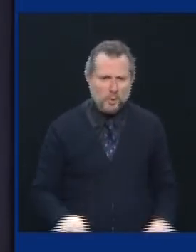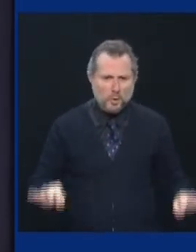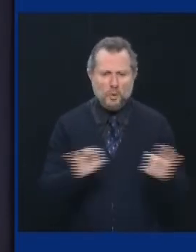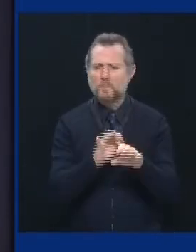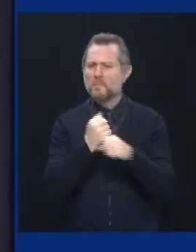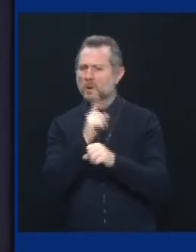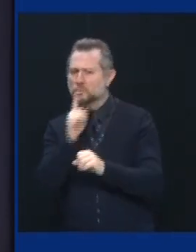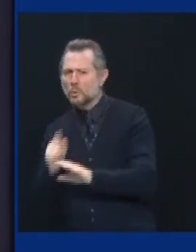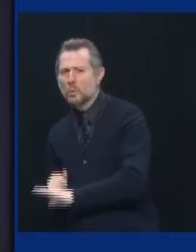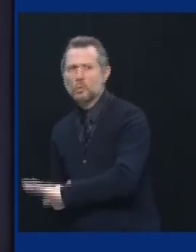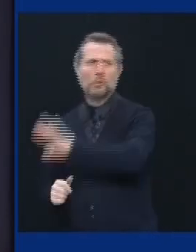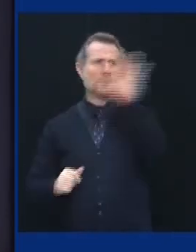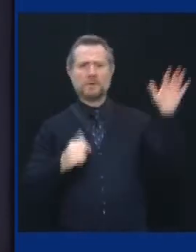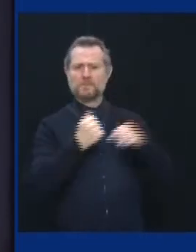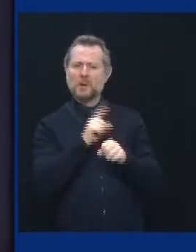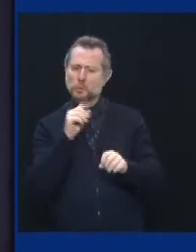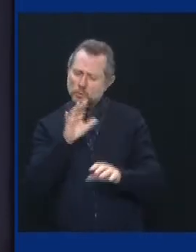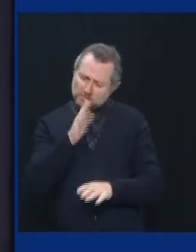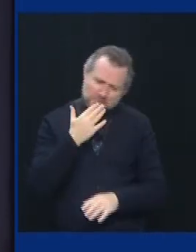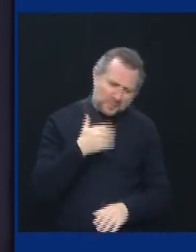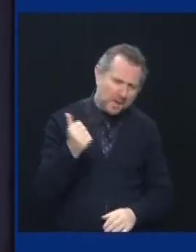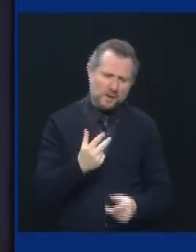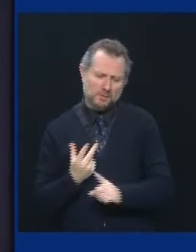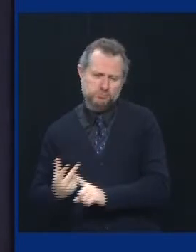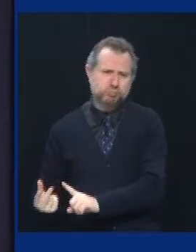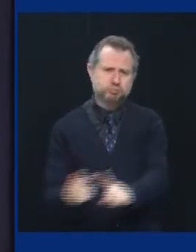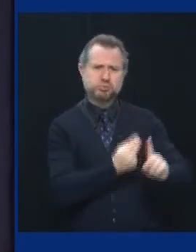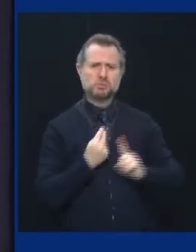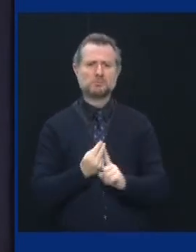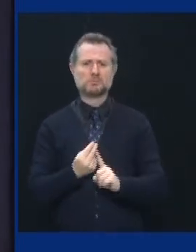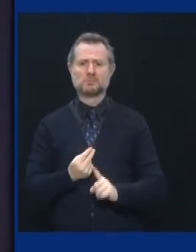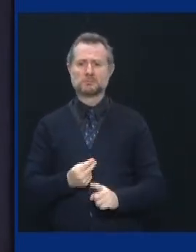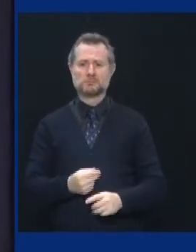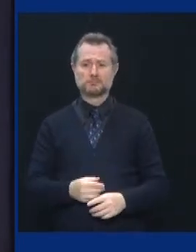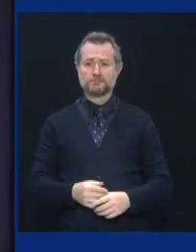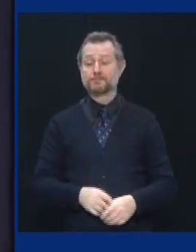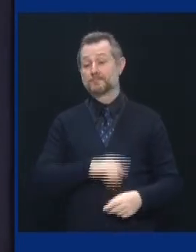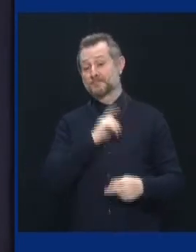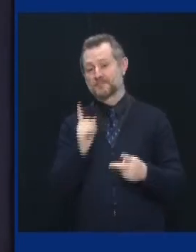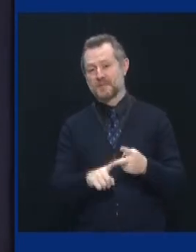they can to get them out as quickly as possible. Number two,